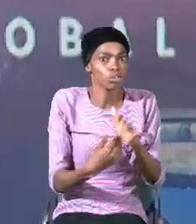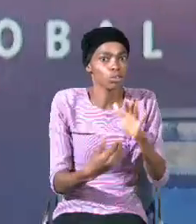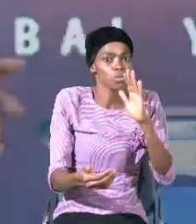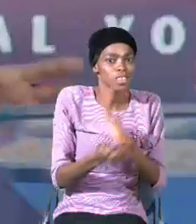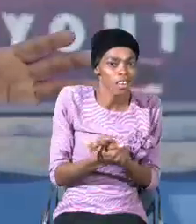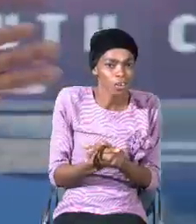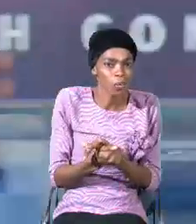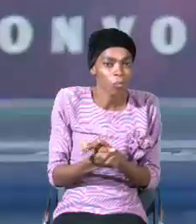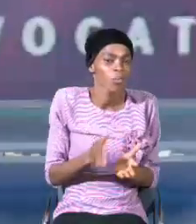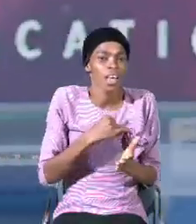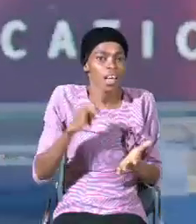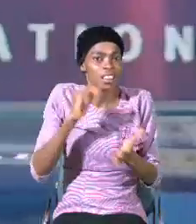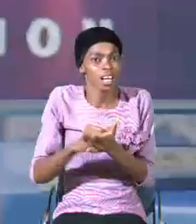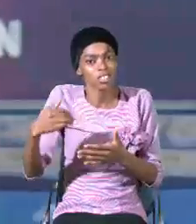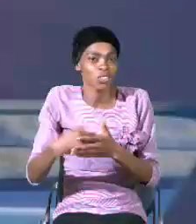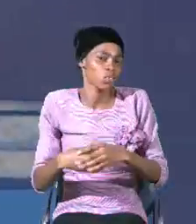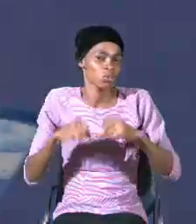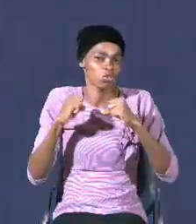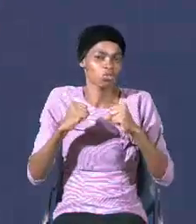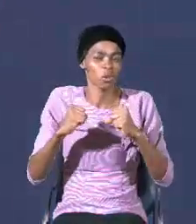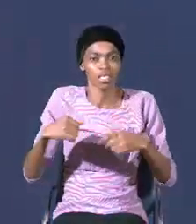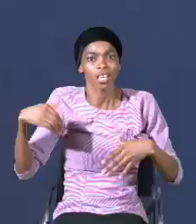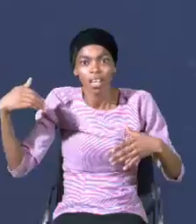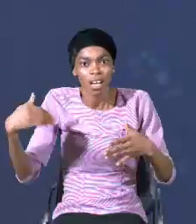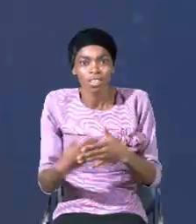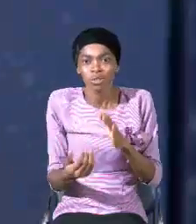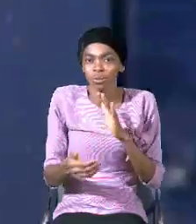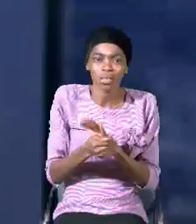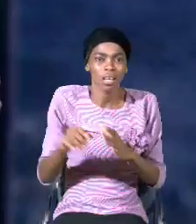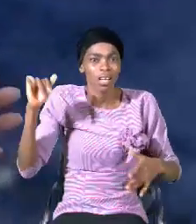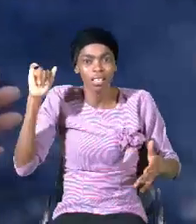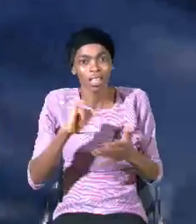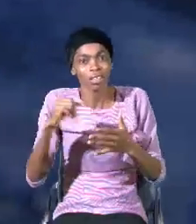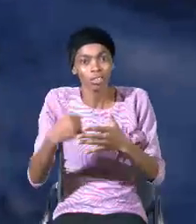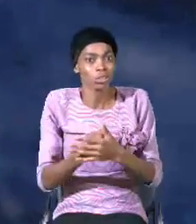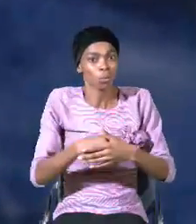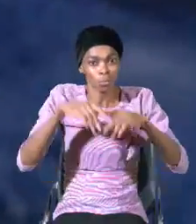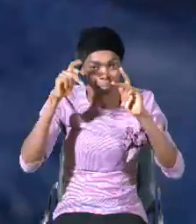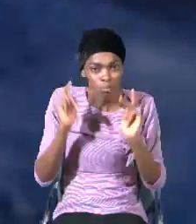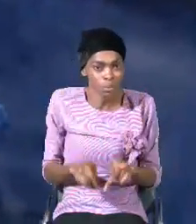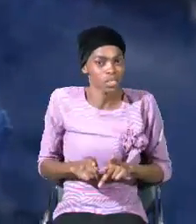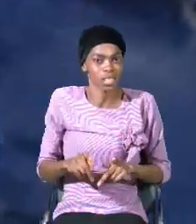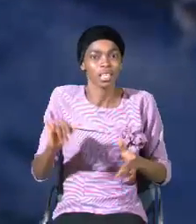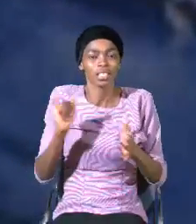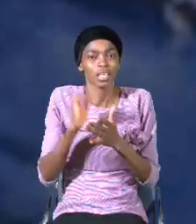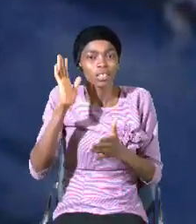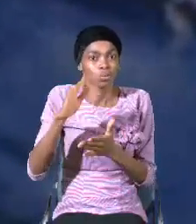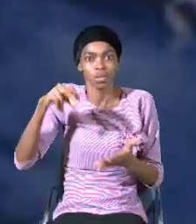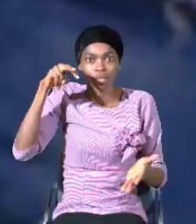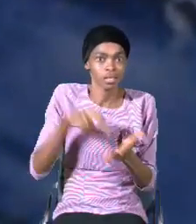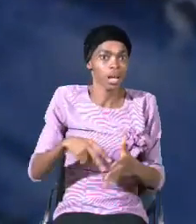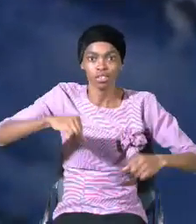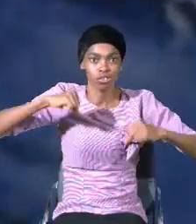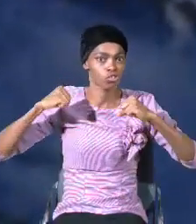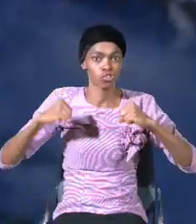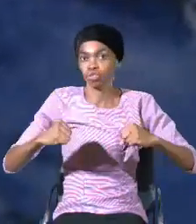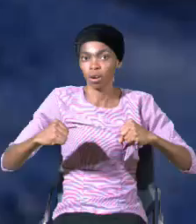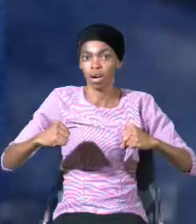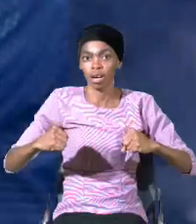and that new energy and that new skill and that new personality that will stand firm and